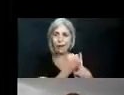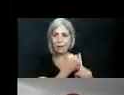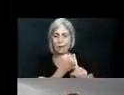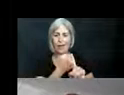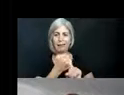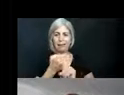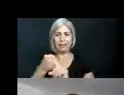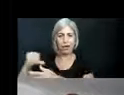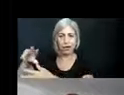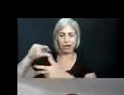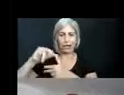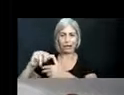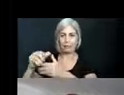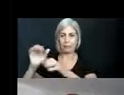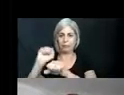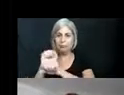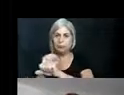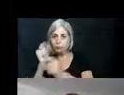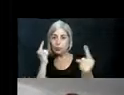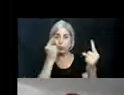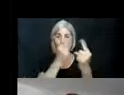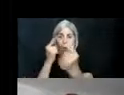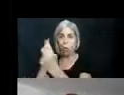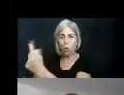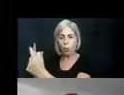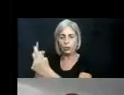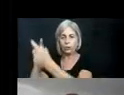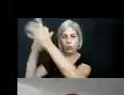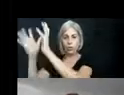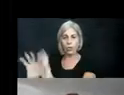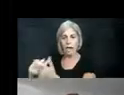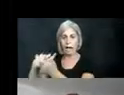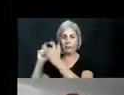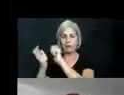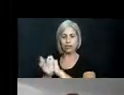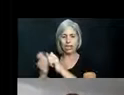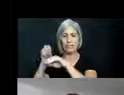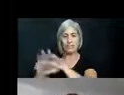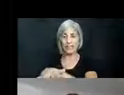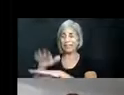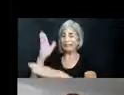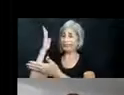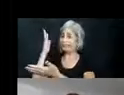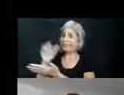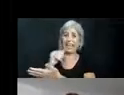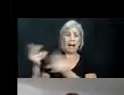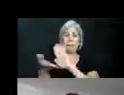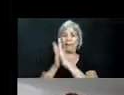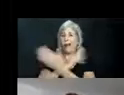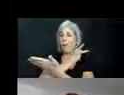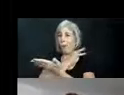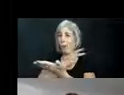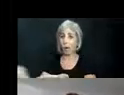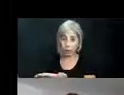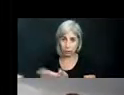and make sure that we're working towards mitigating climate change so that these effects won't become much worse. Our